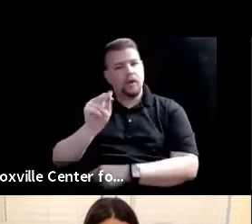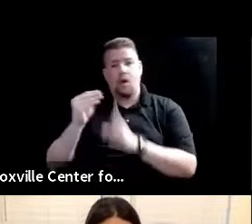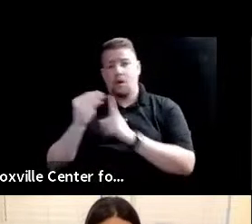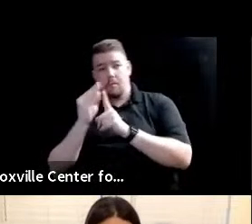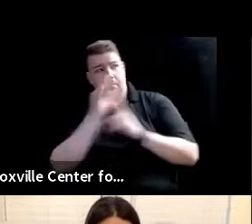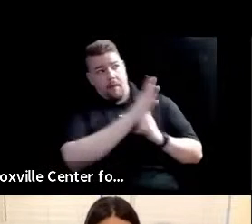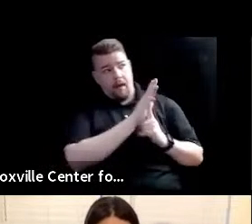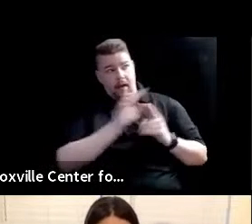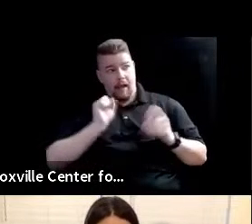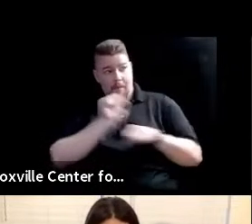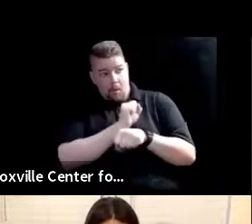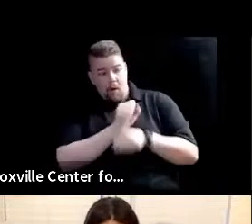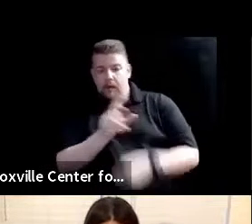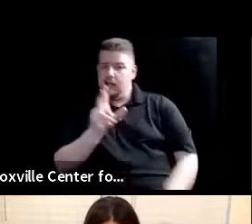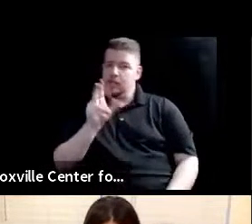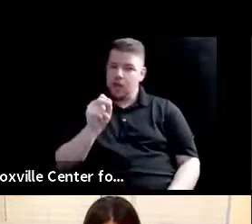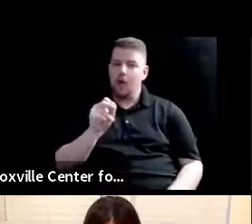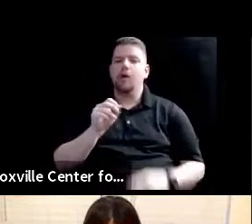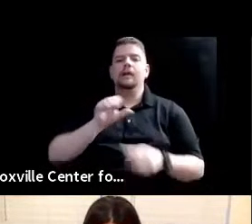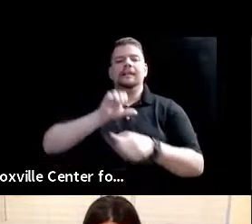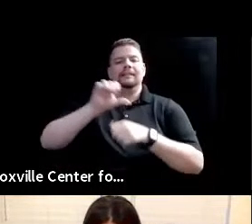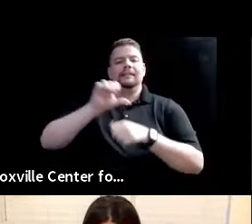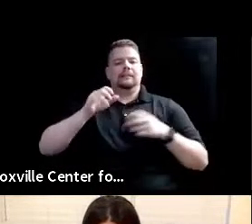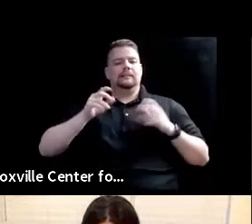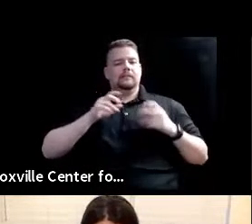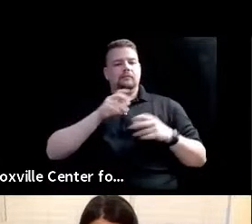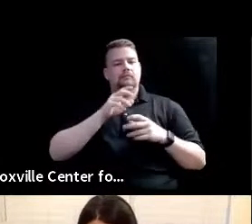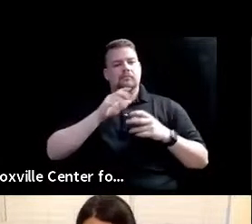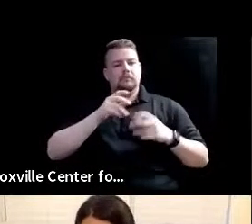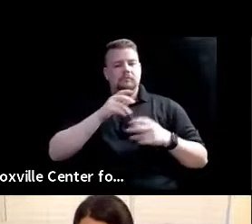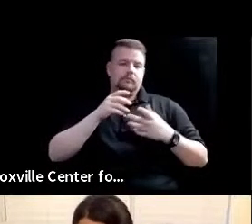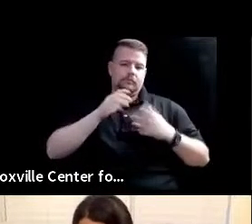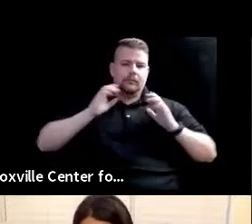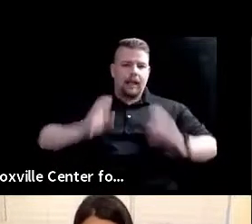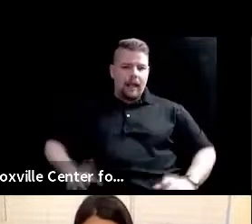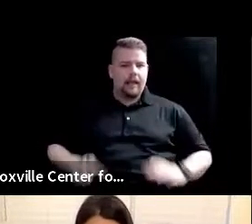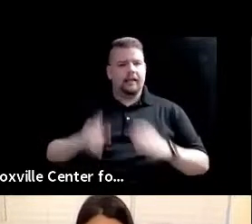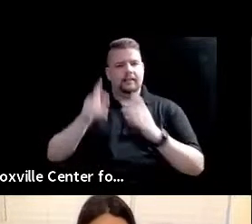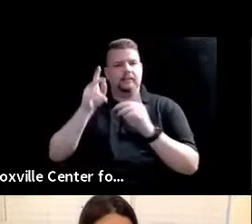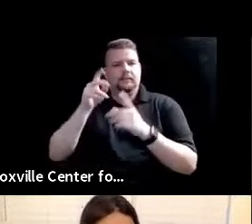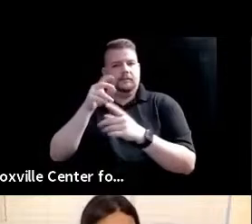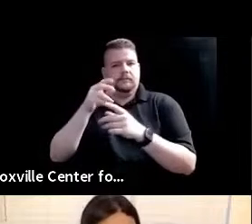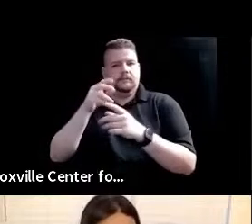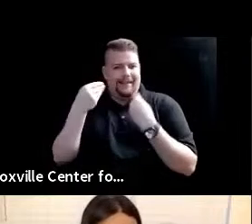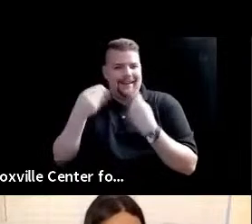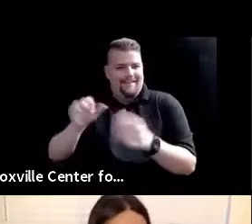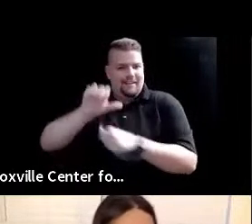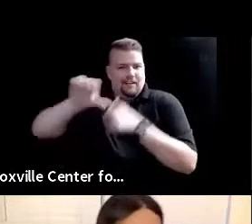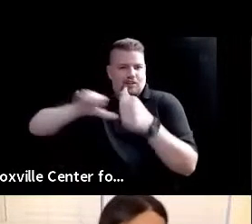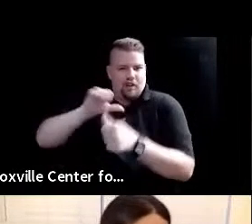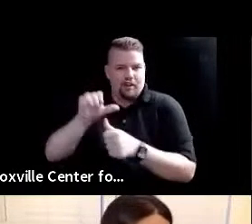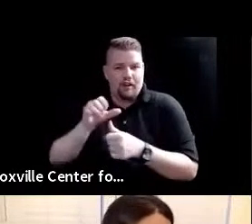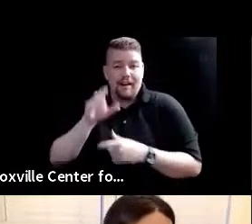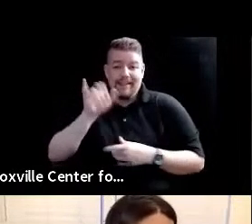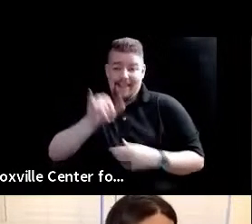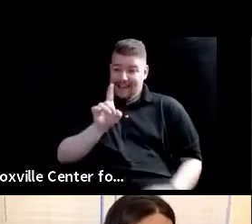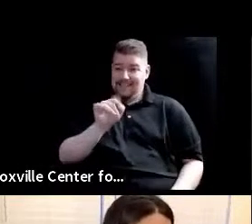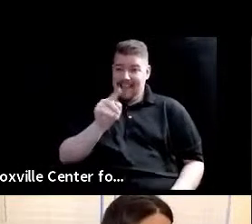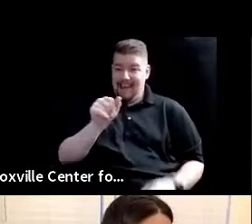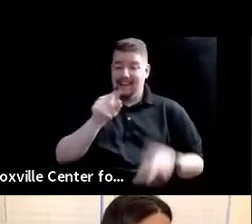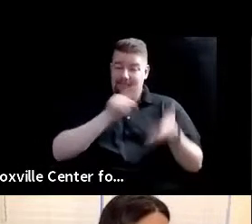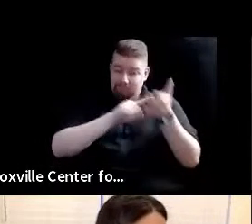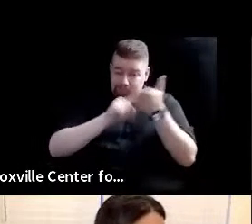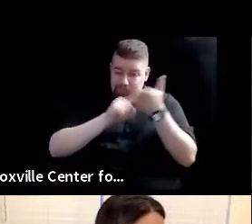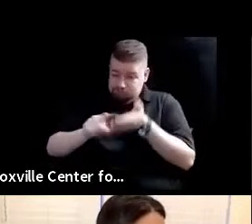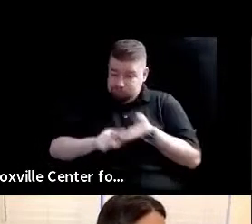staff. It's the patrons giving it to each other. So given that, and there's data showing, mobility data that's been looked at around